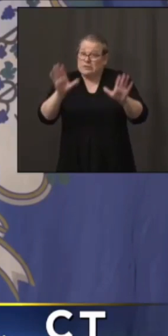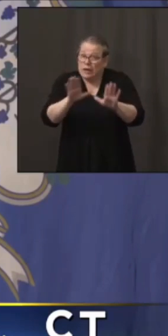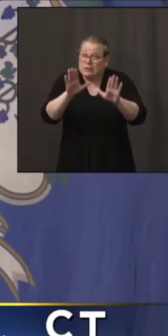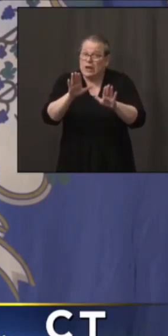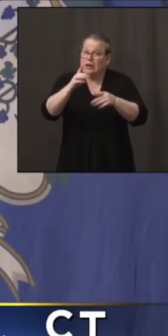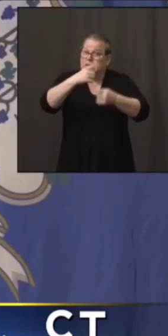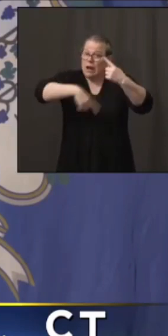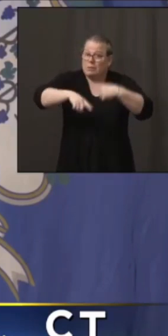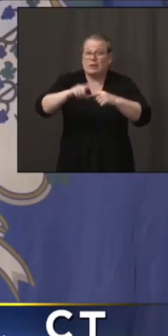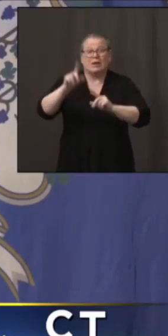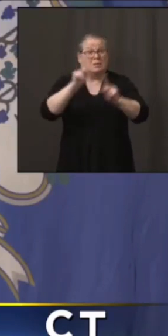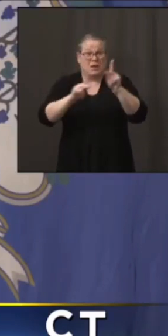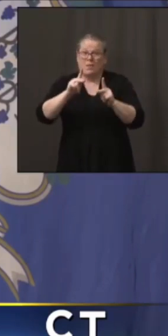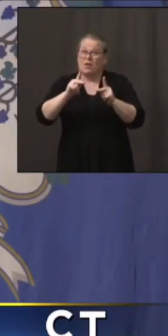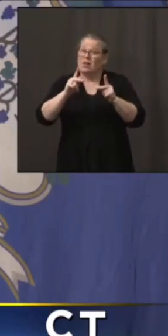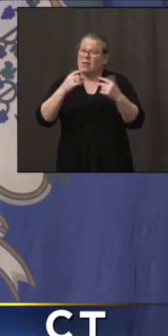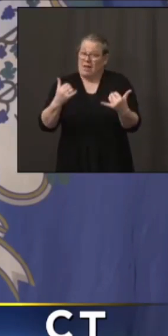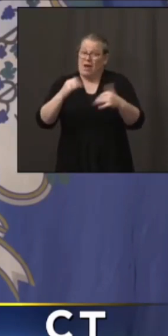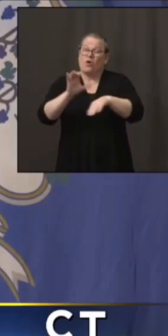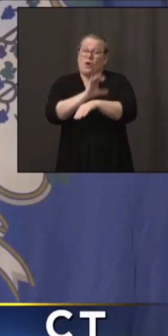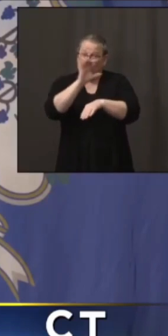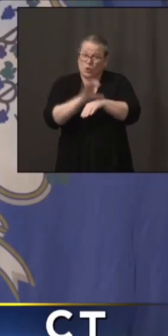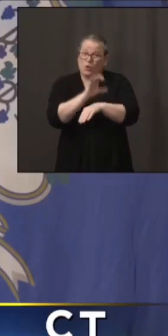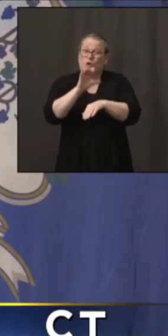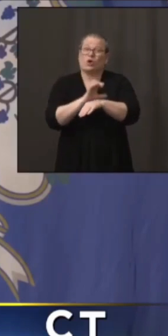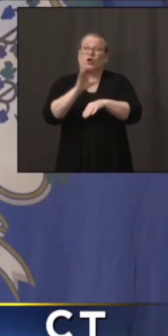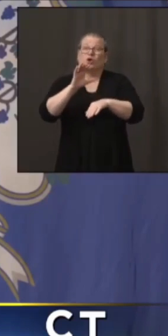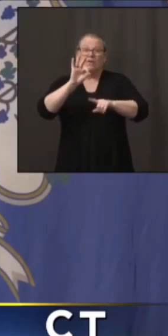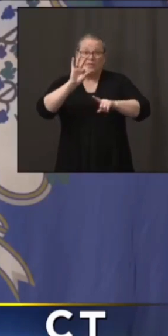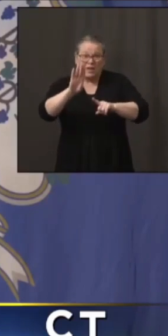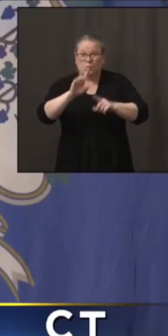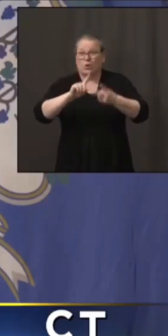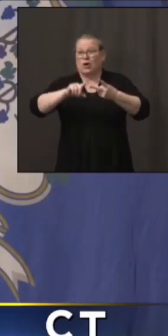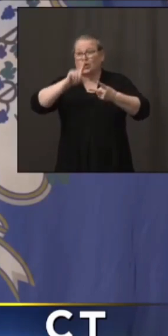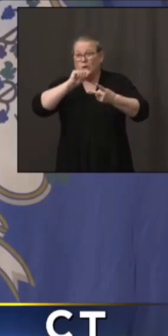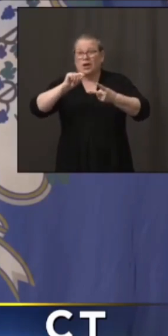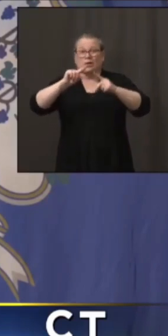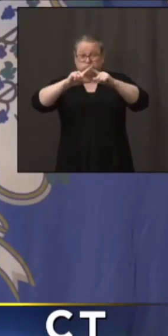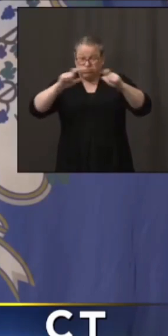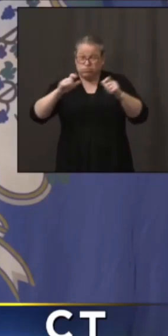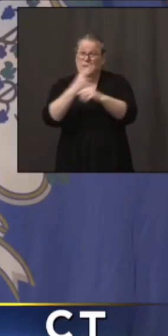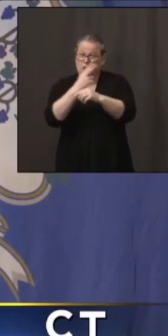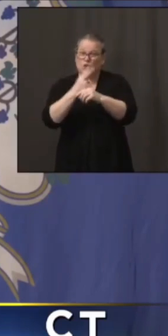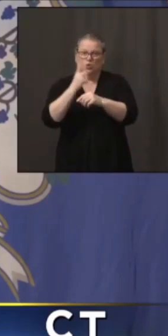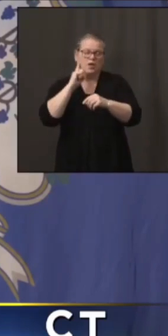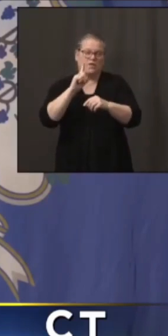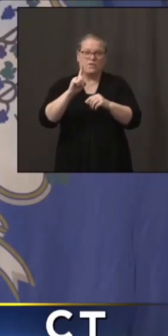to gin up some hatreds. And they're not going to let that happen in Washington again.